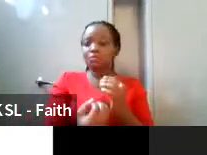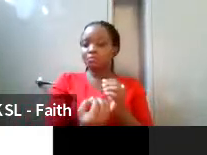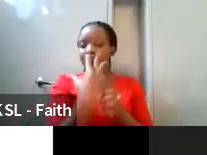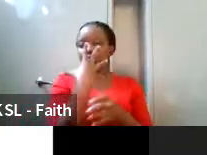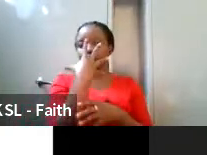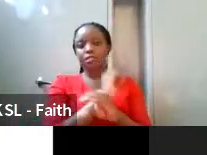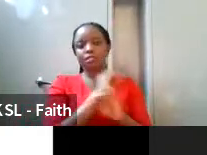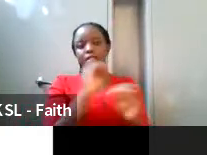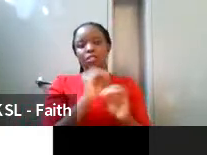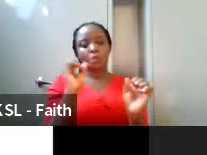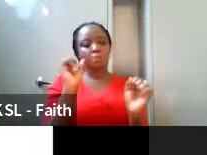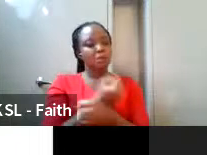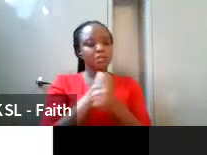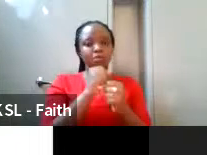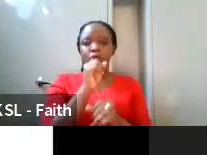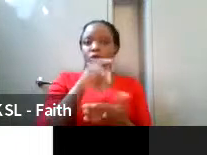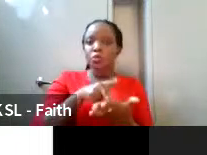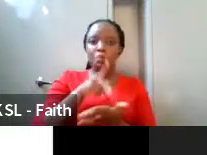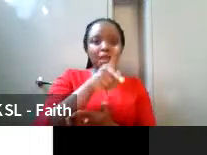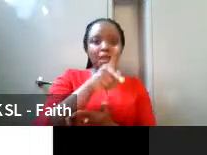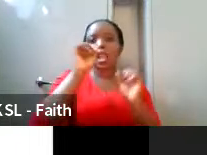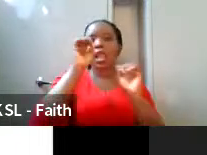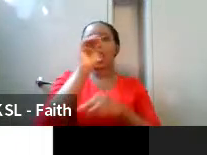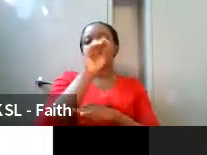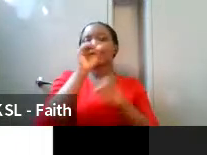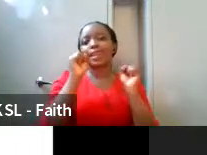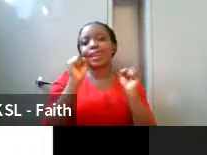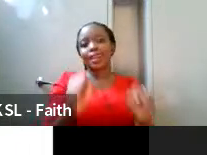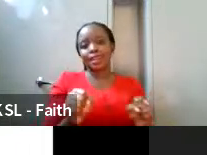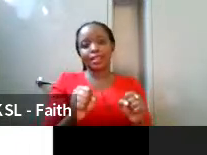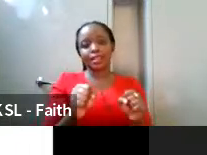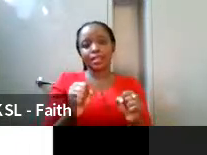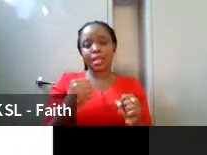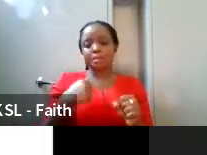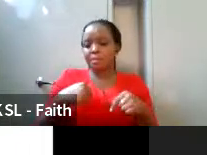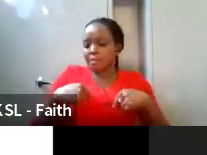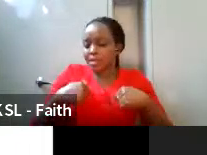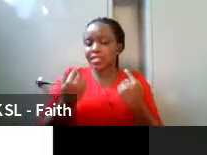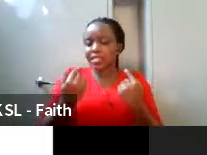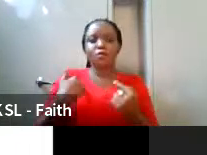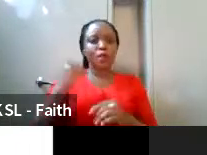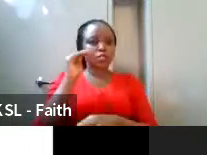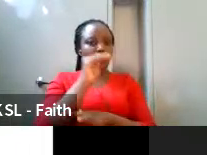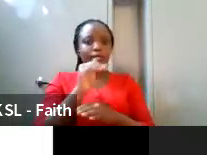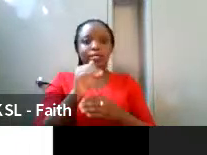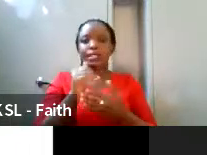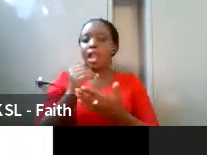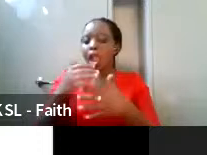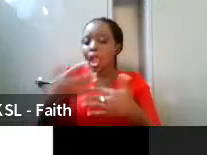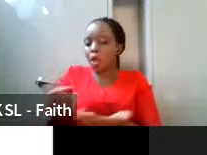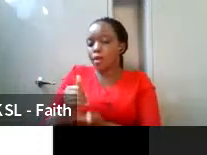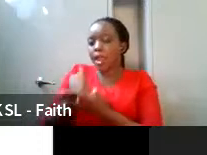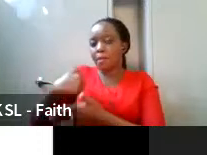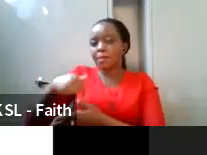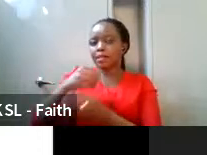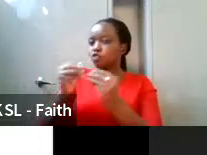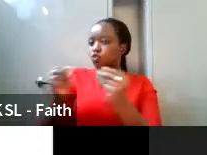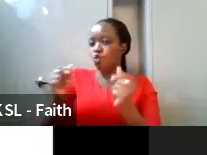they are unable to claim them. So maybe I just wanted to ask your guidance on how to go about it.